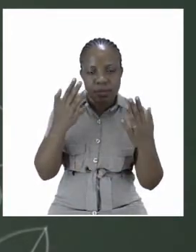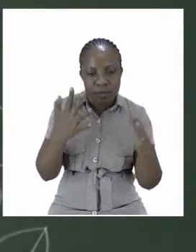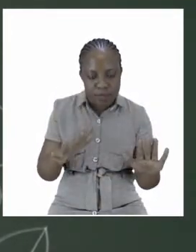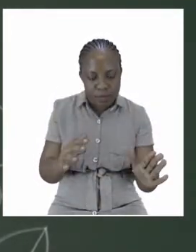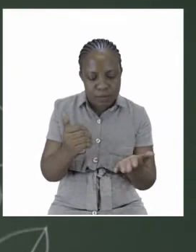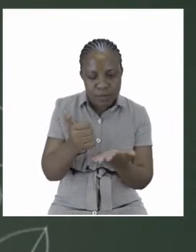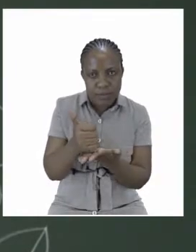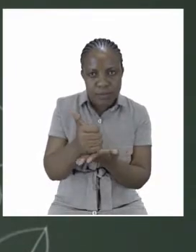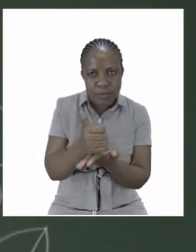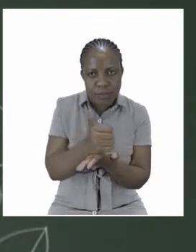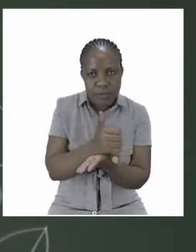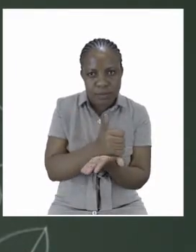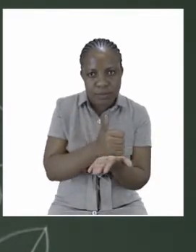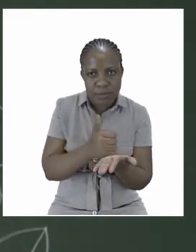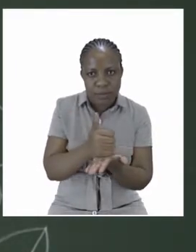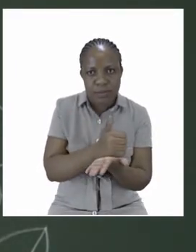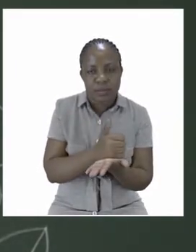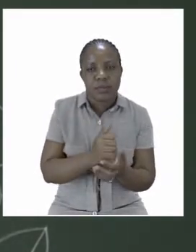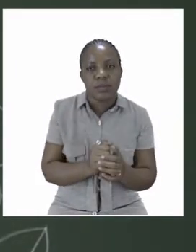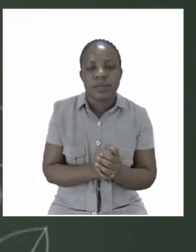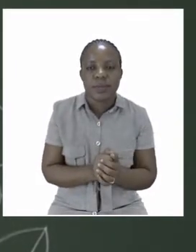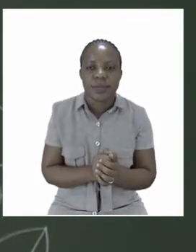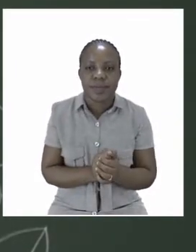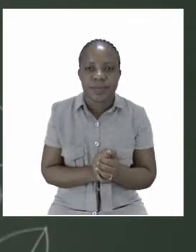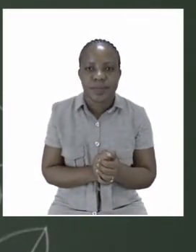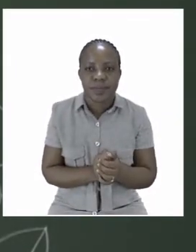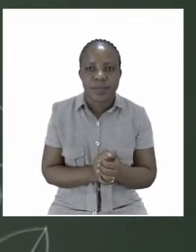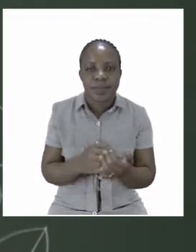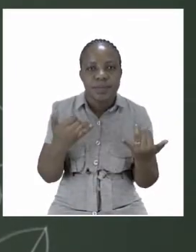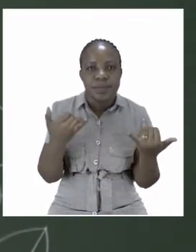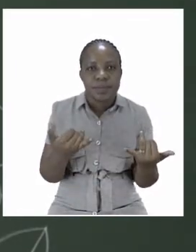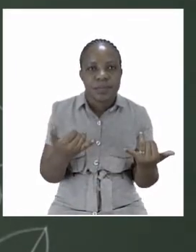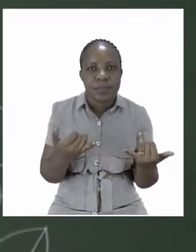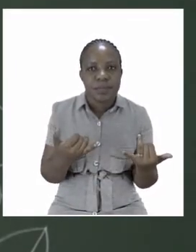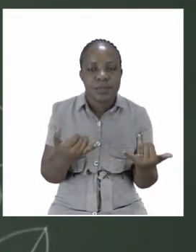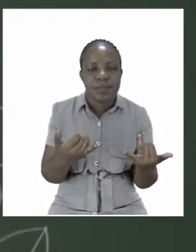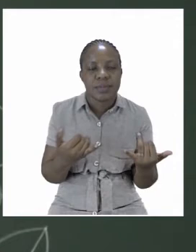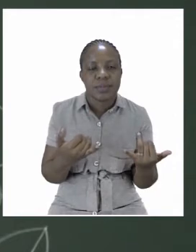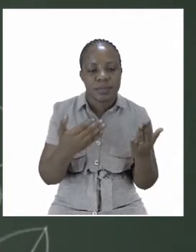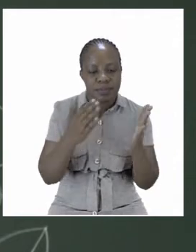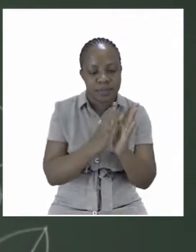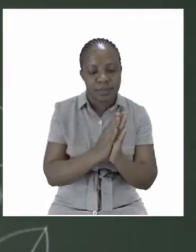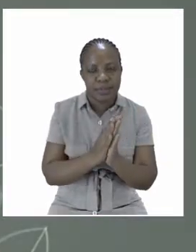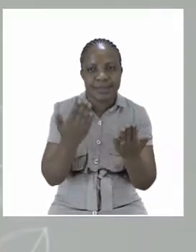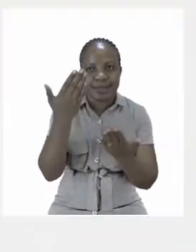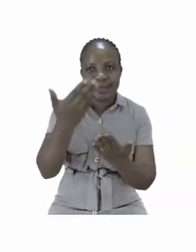come out as circles. Now, let us go to page 30.